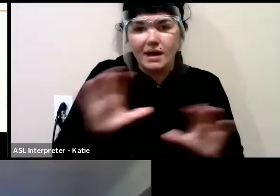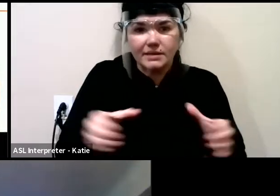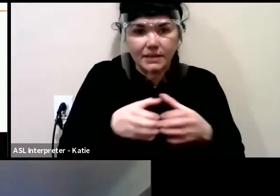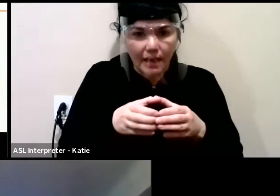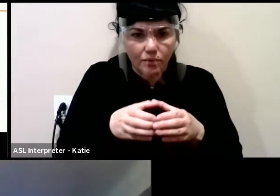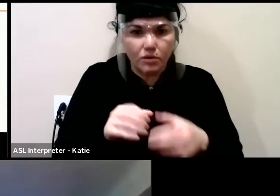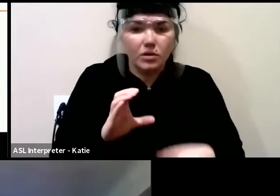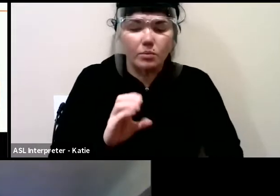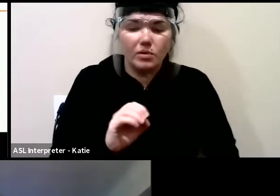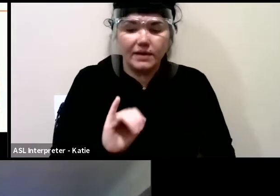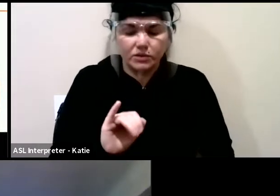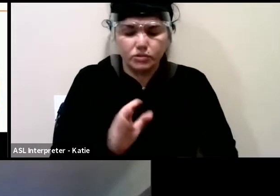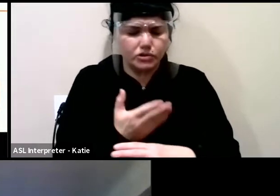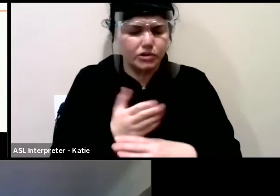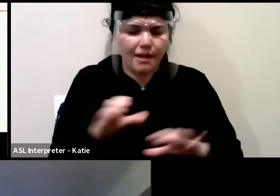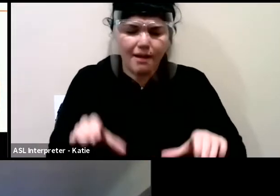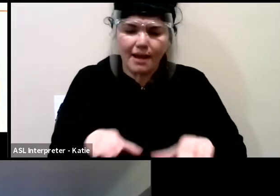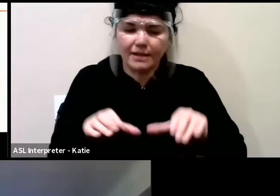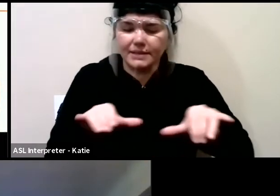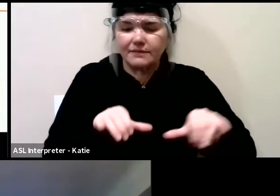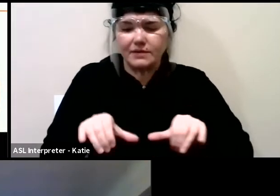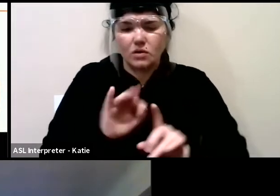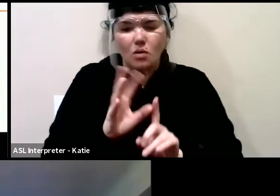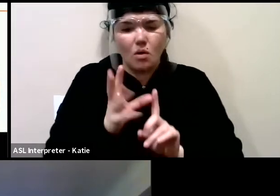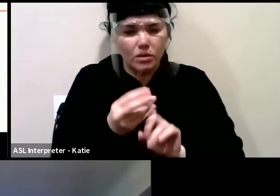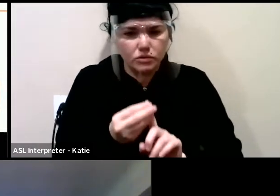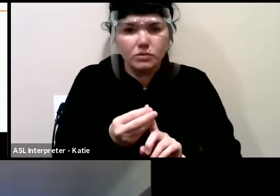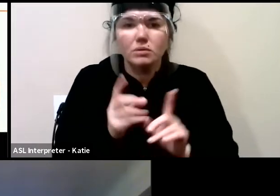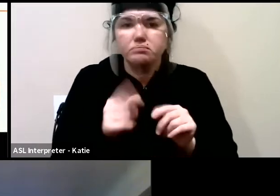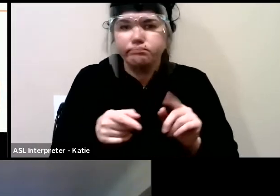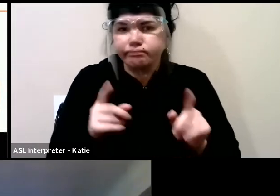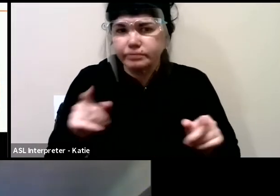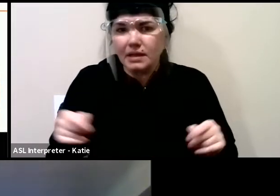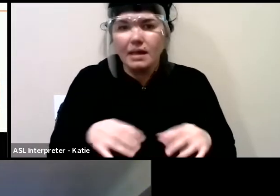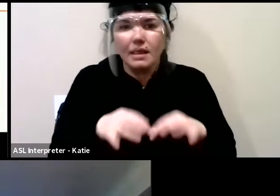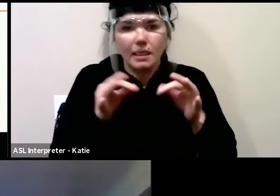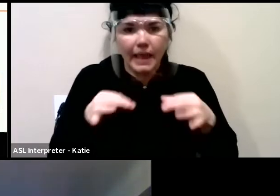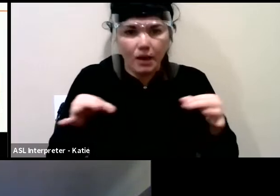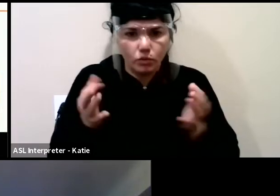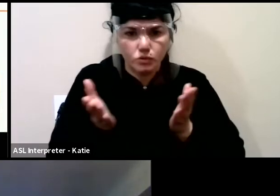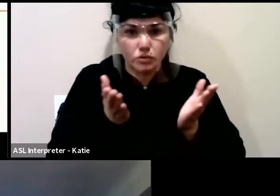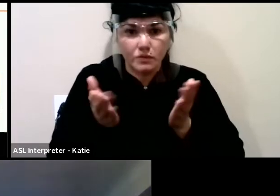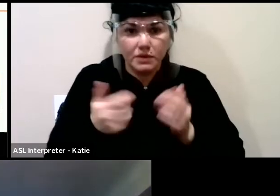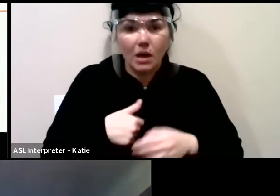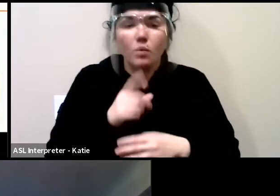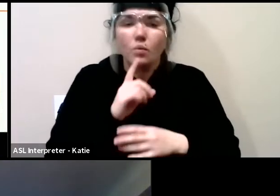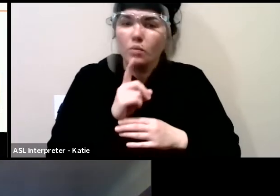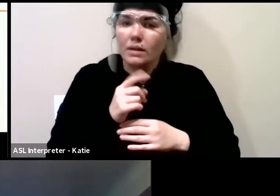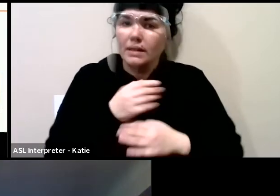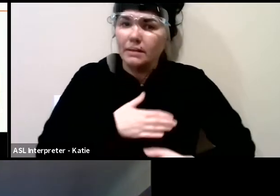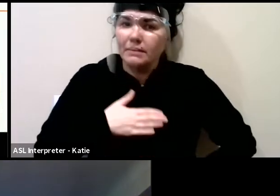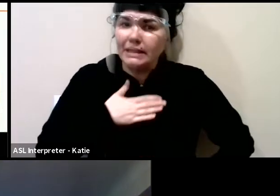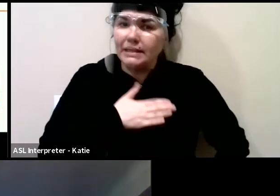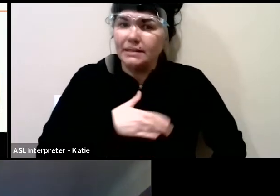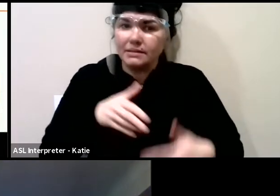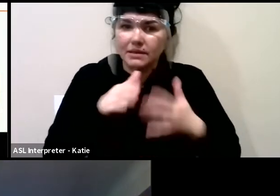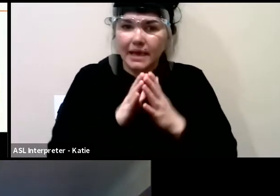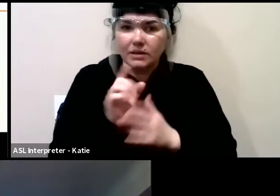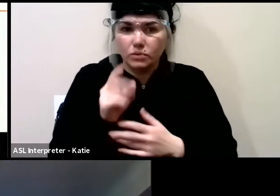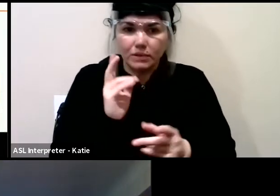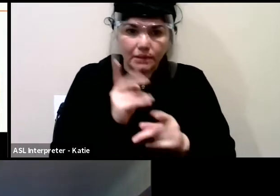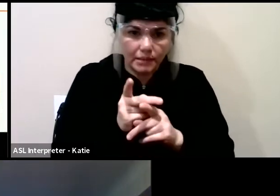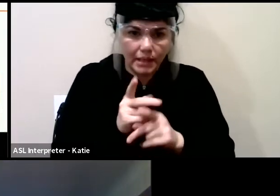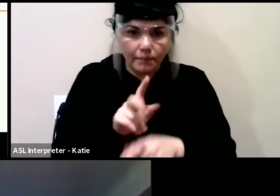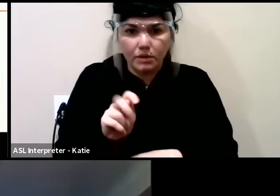shared uh activities cultural and otherwise language services so i really please want you to look at keeping troy and